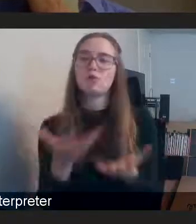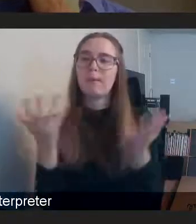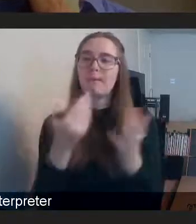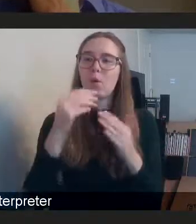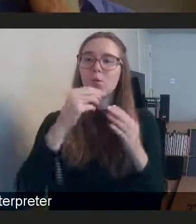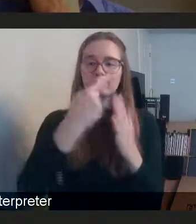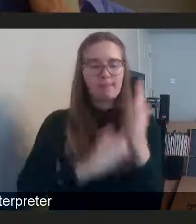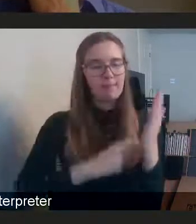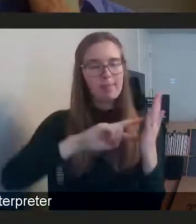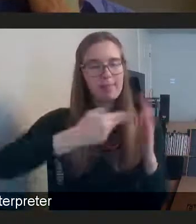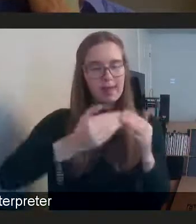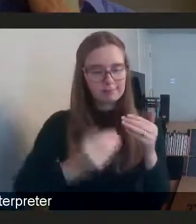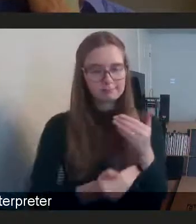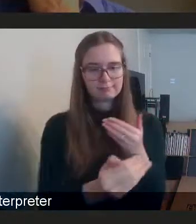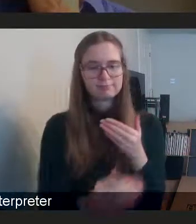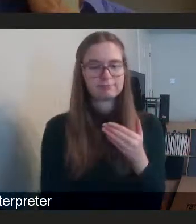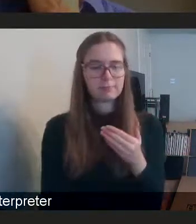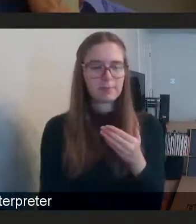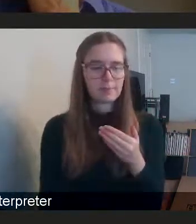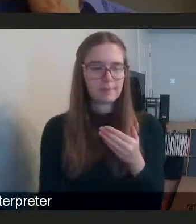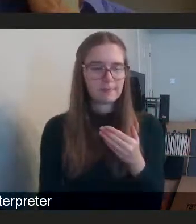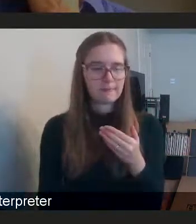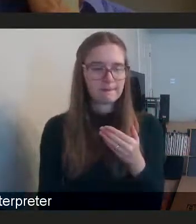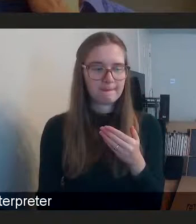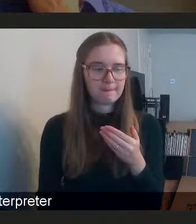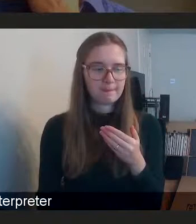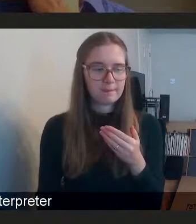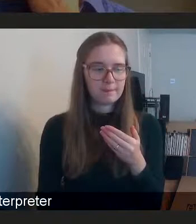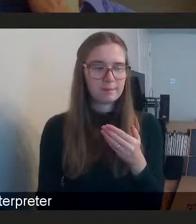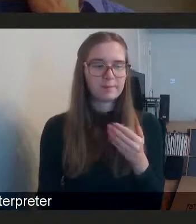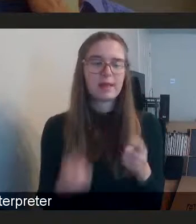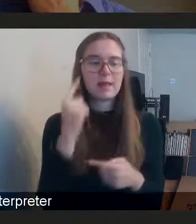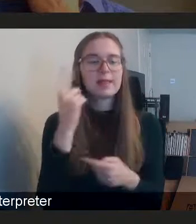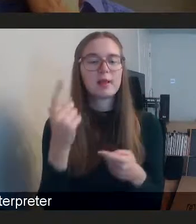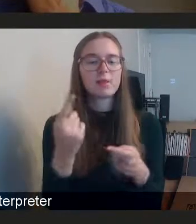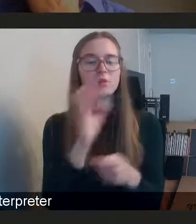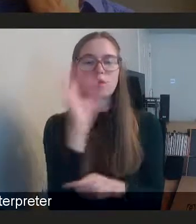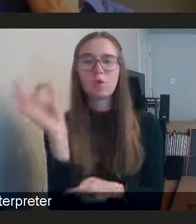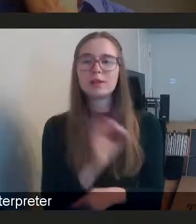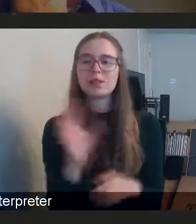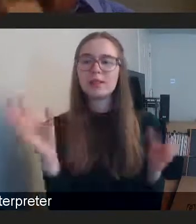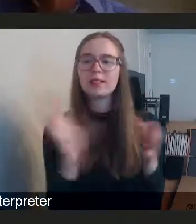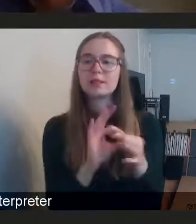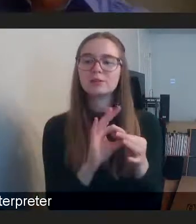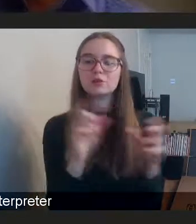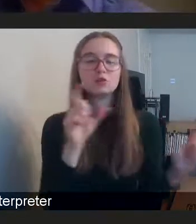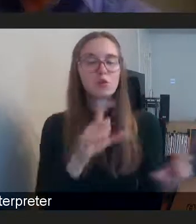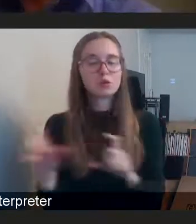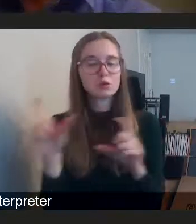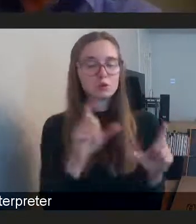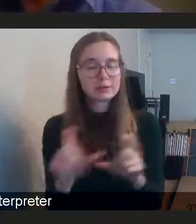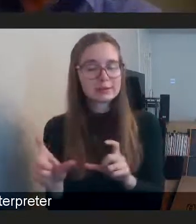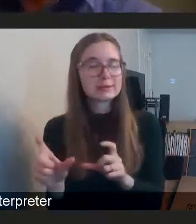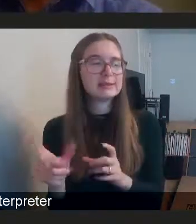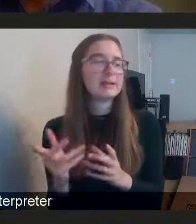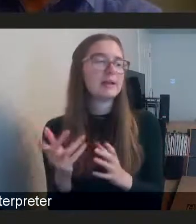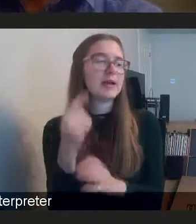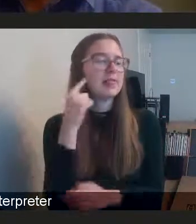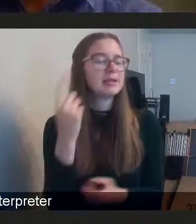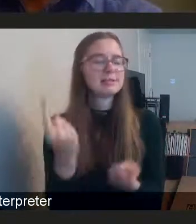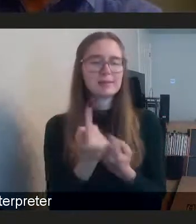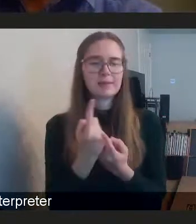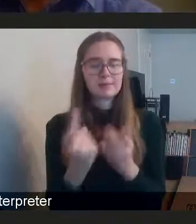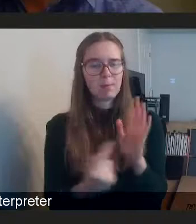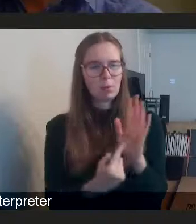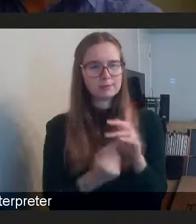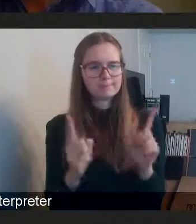beyond. I think in terms of your question around kind of the continuity, I think one of the key things is just ensuring